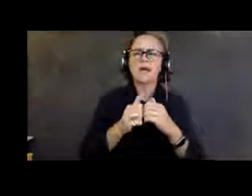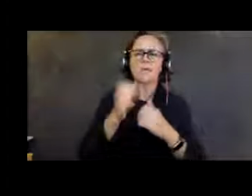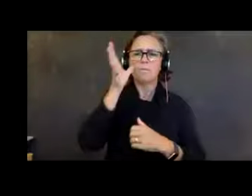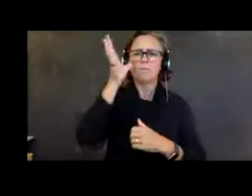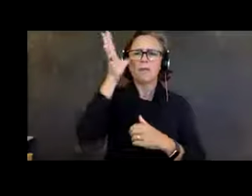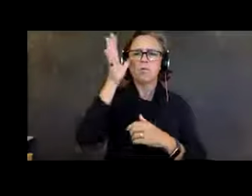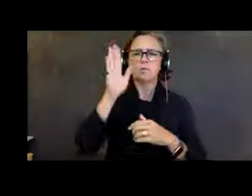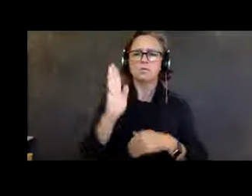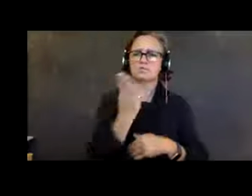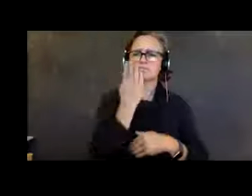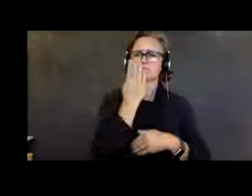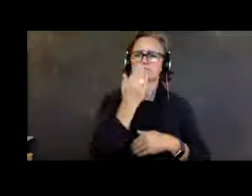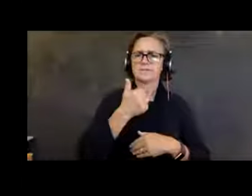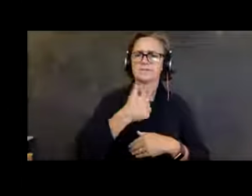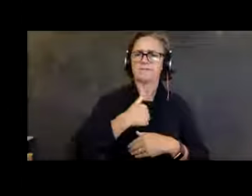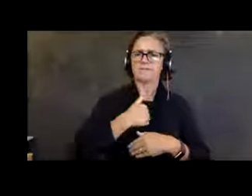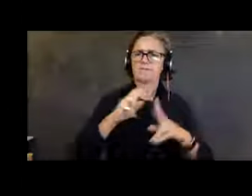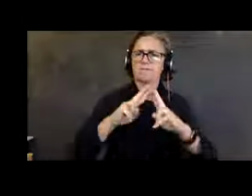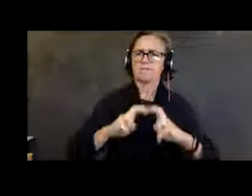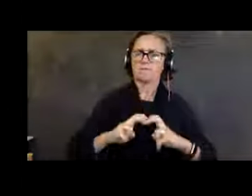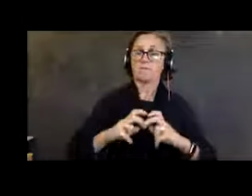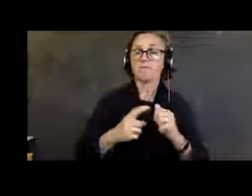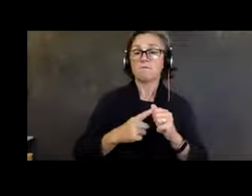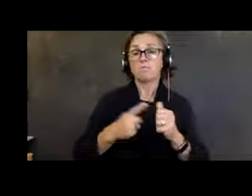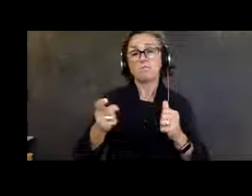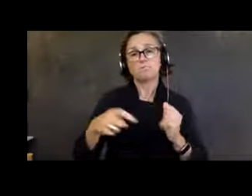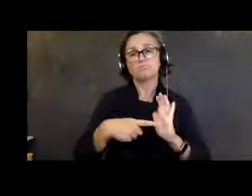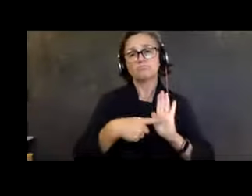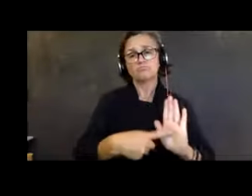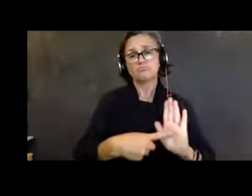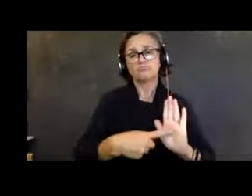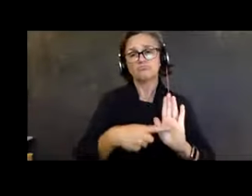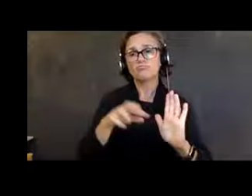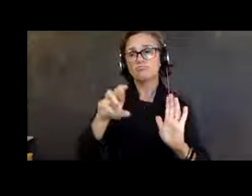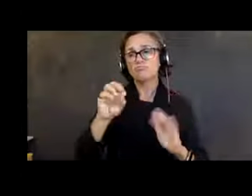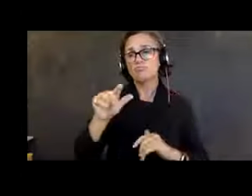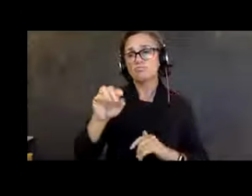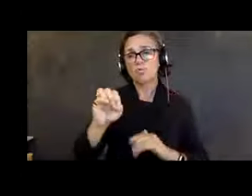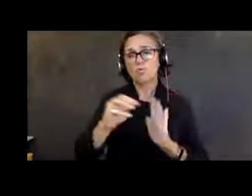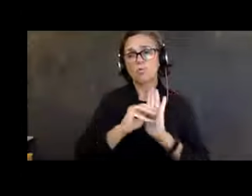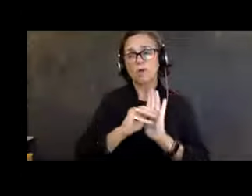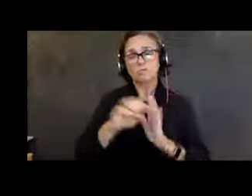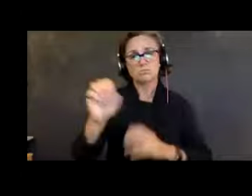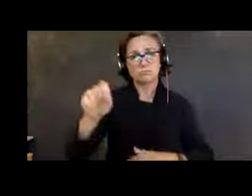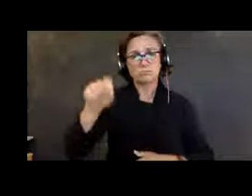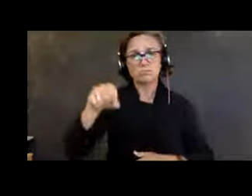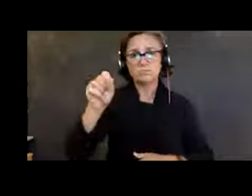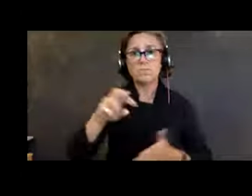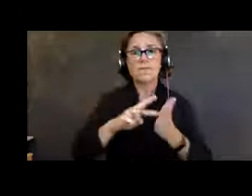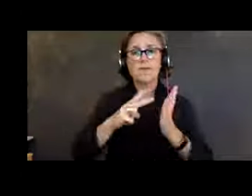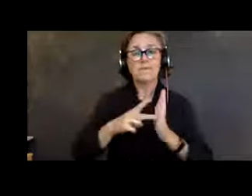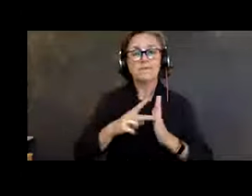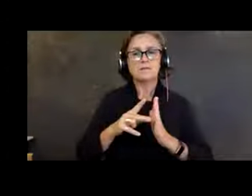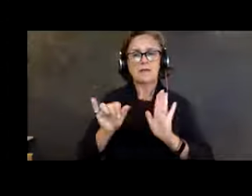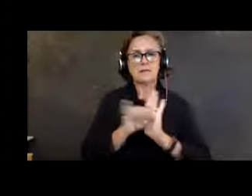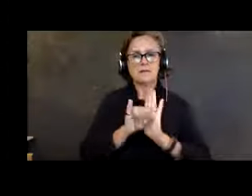that. So we want to be a role model. So we want to identify and correct our own racial biases,